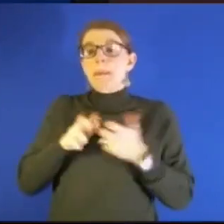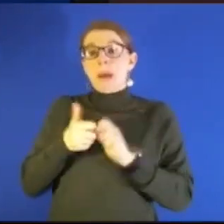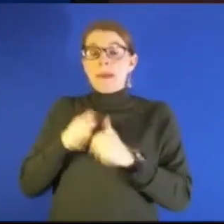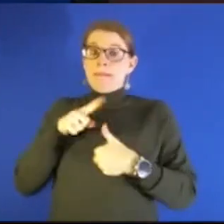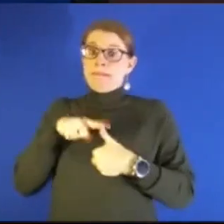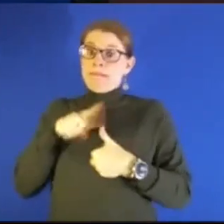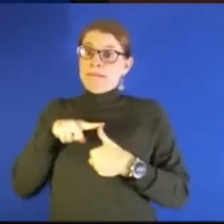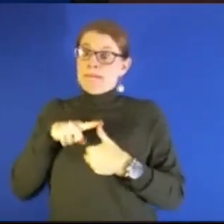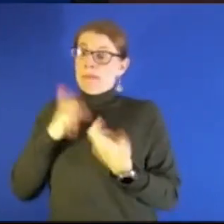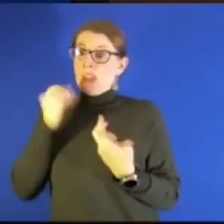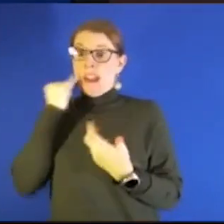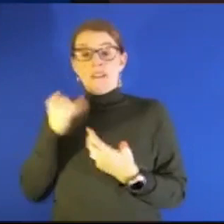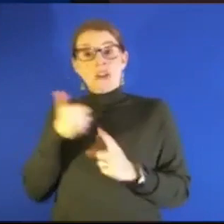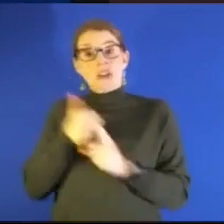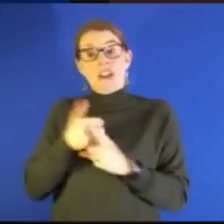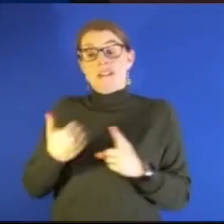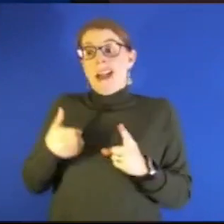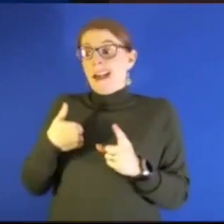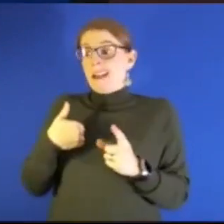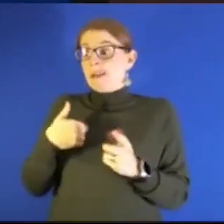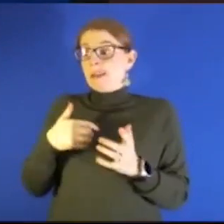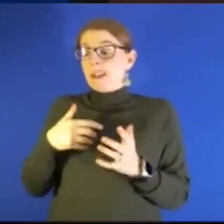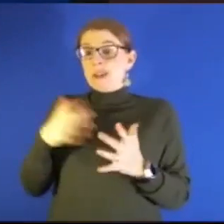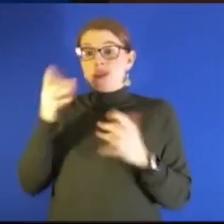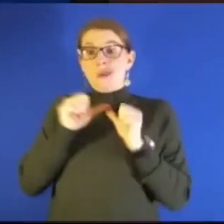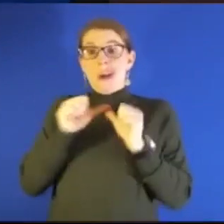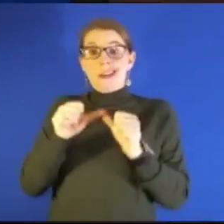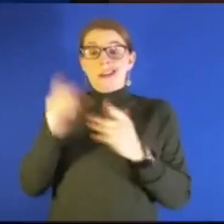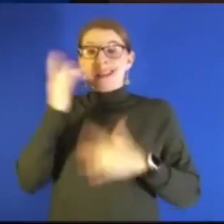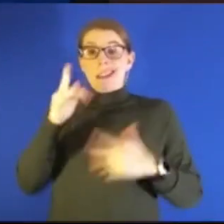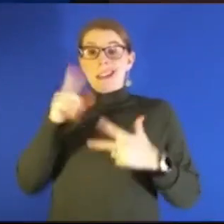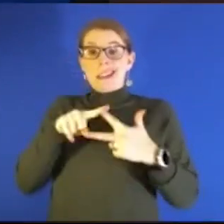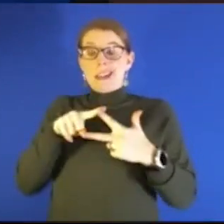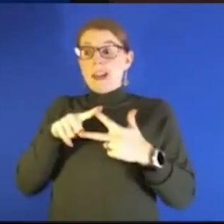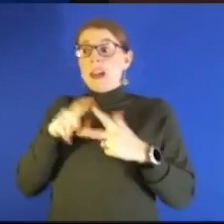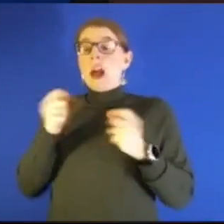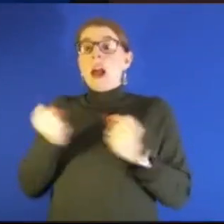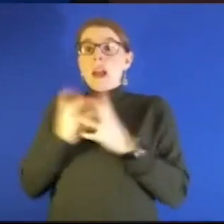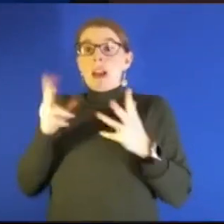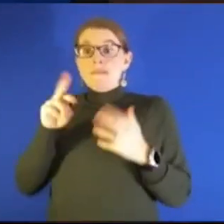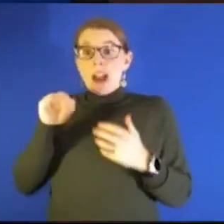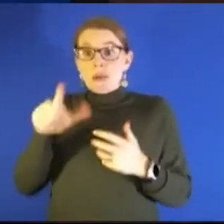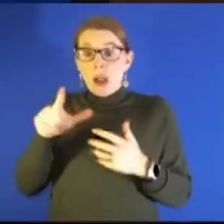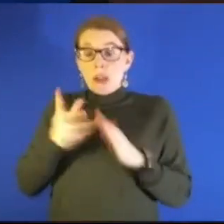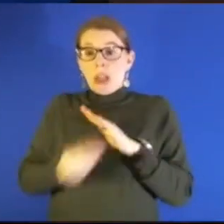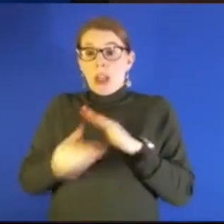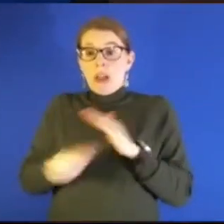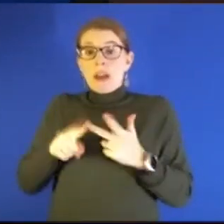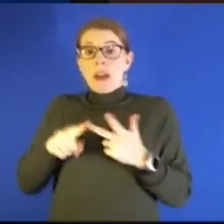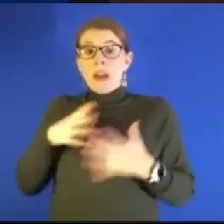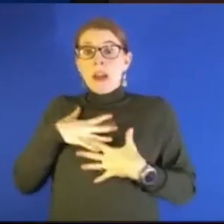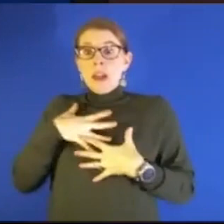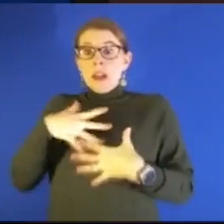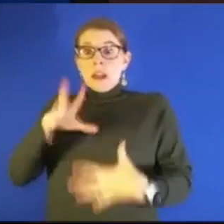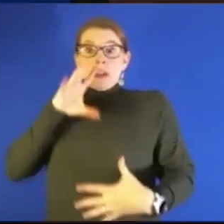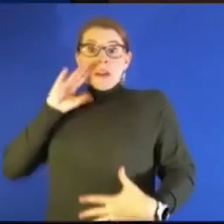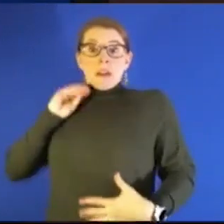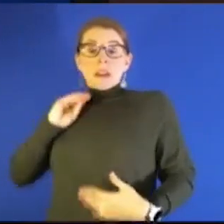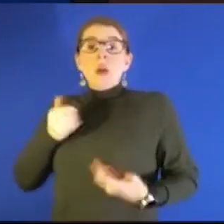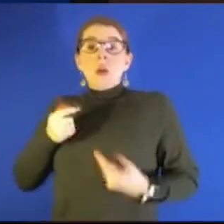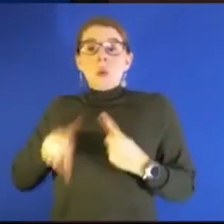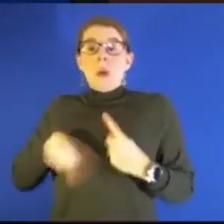chronic disease. B, if you get a really high inoculation of it. C, if you happen to be taking a deep breath while you get it. D, when you